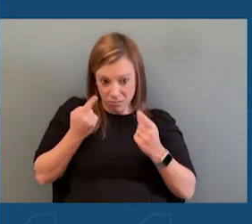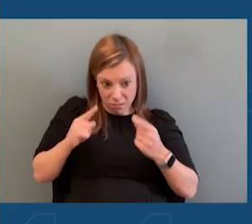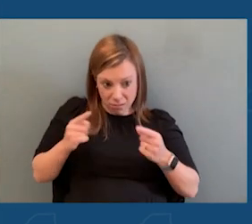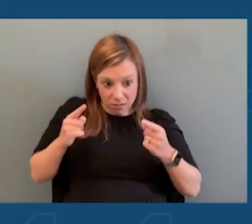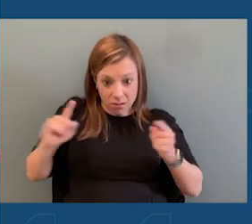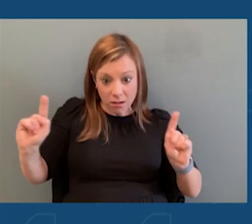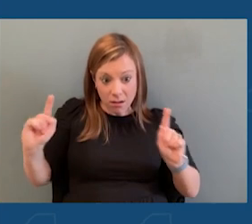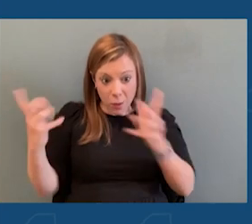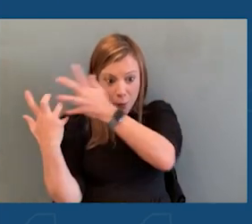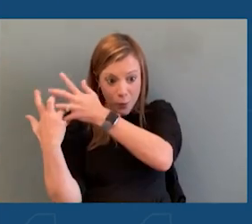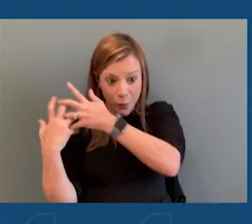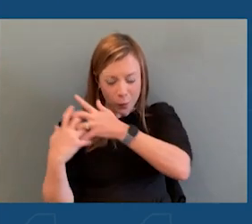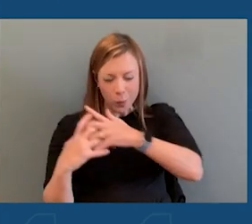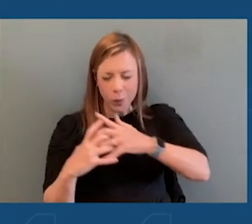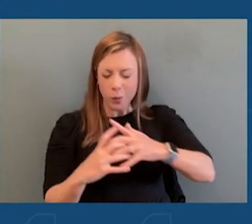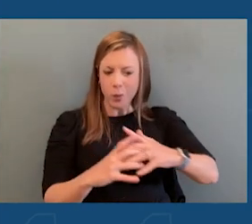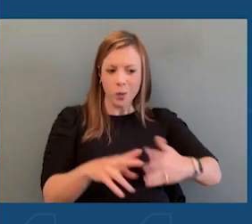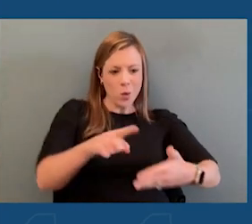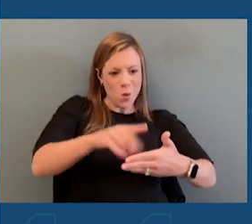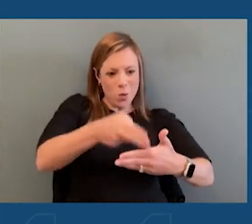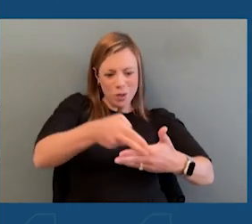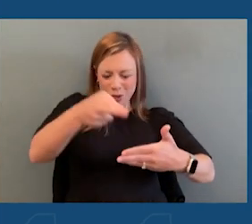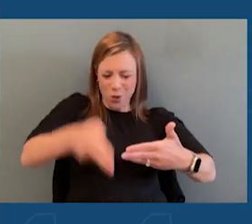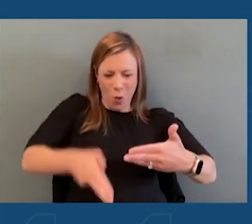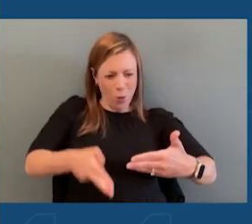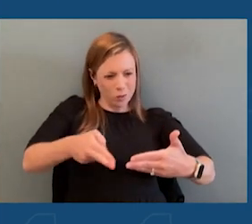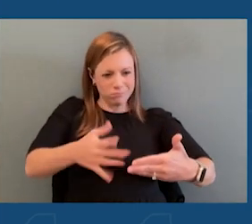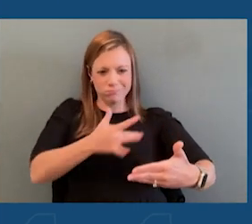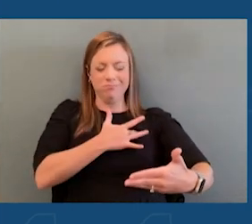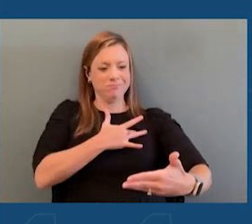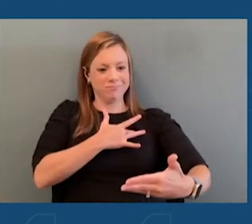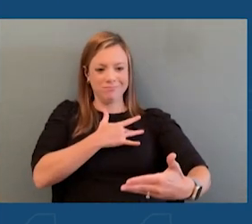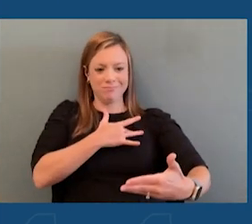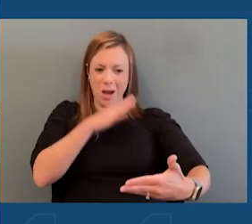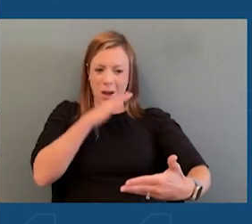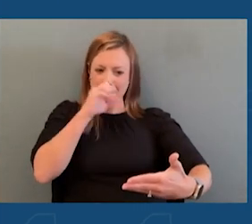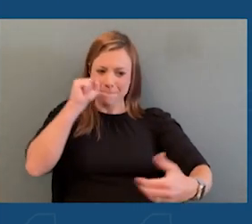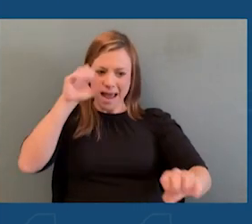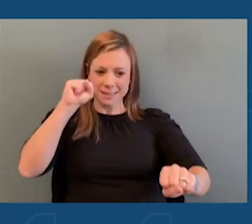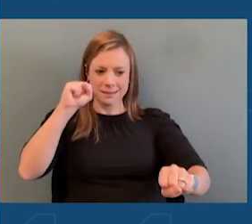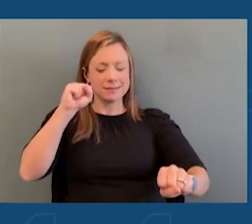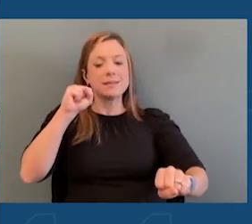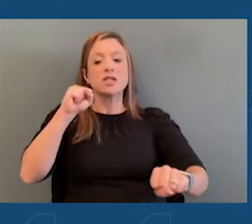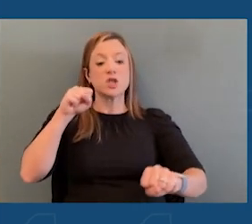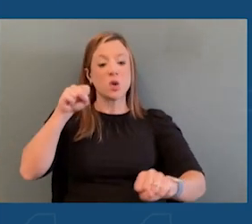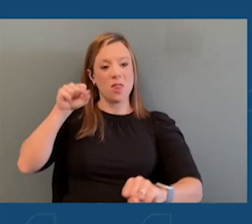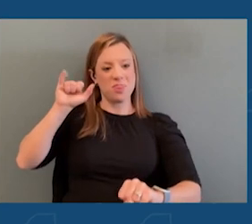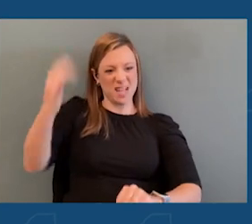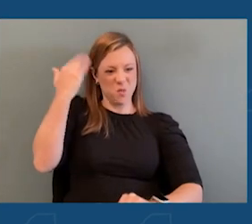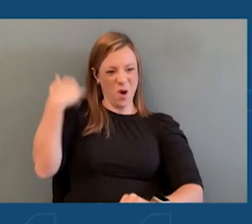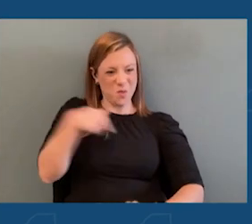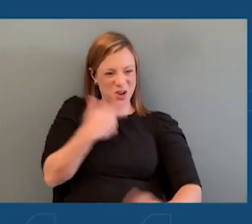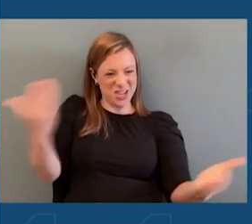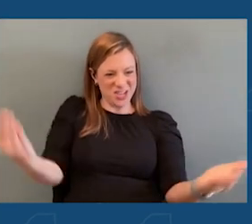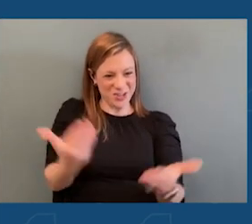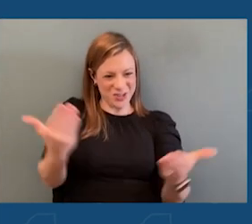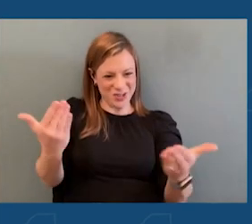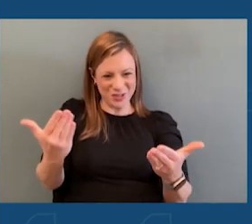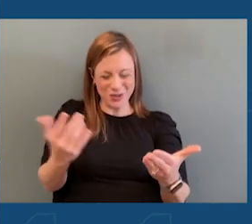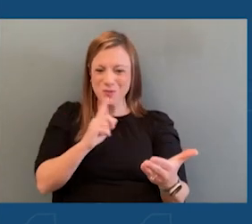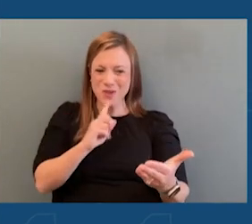outcome is special. And that's why we're all here, to celebrate this day and really reflect on what is a much